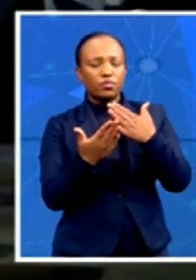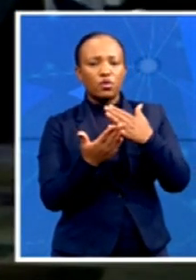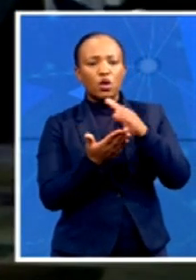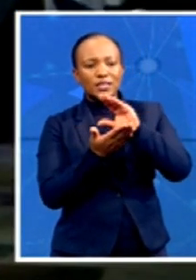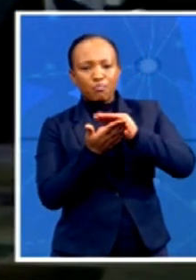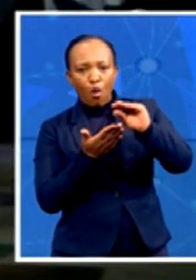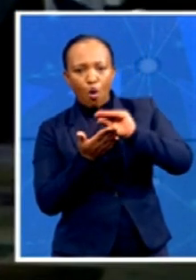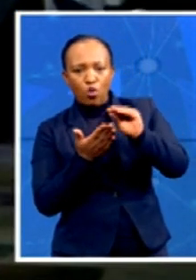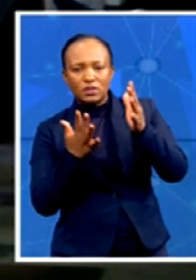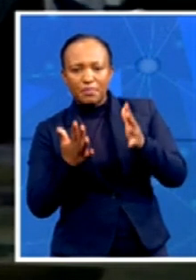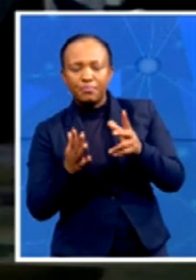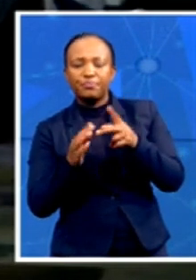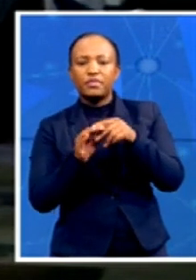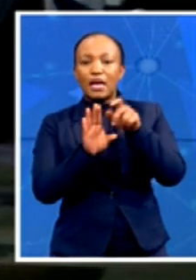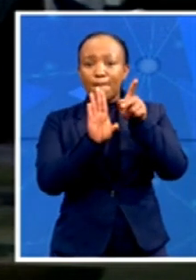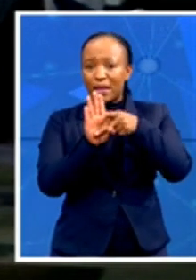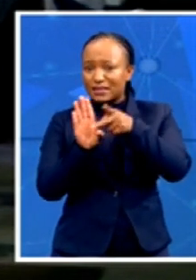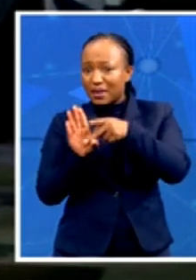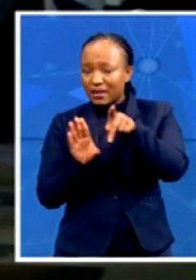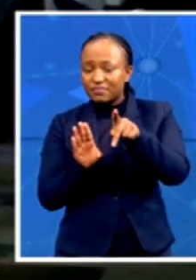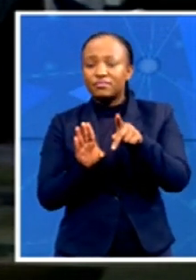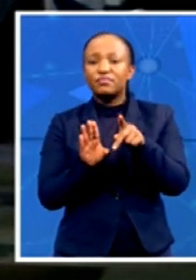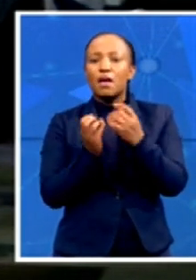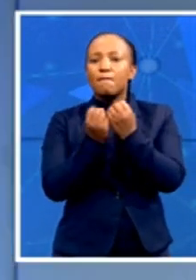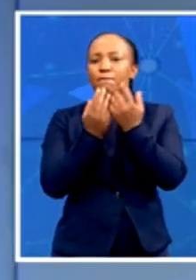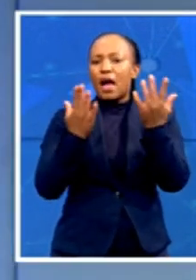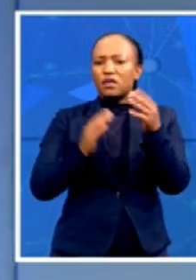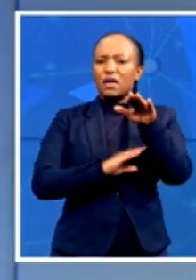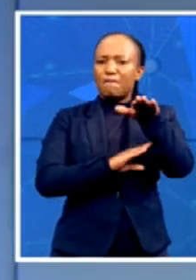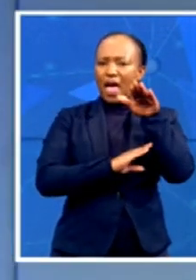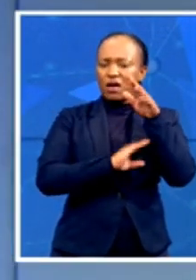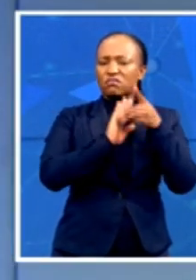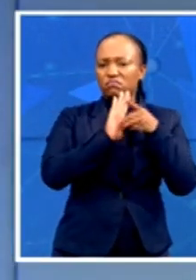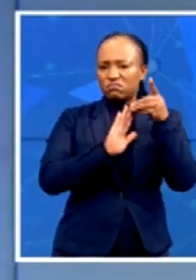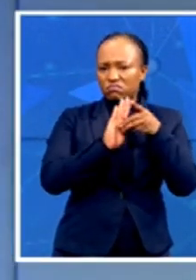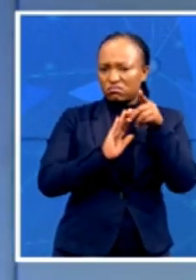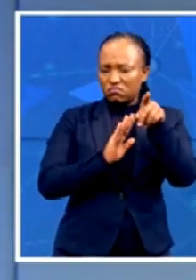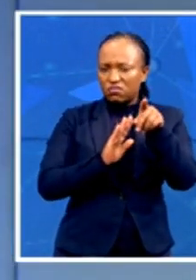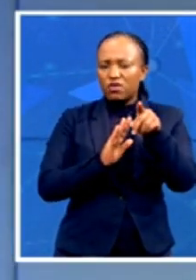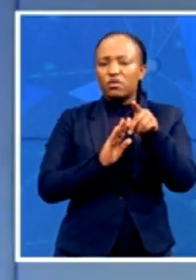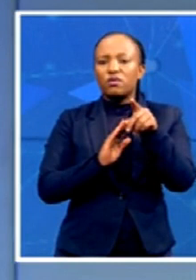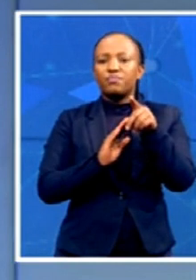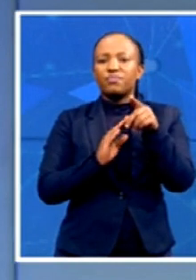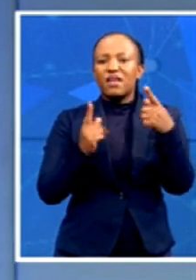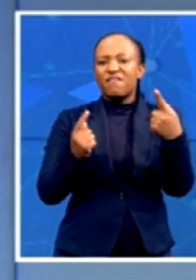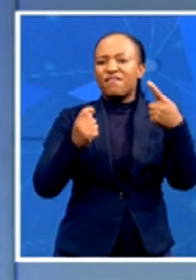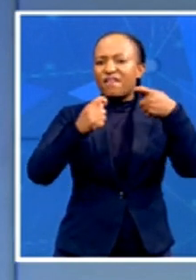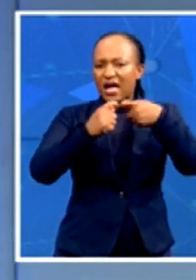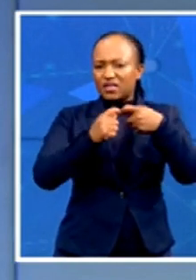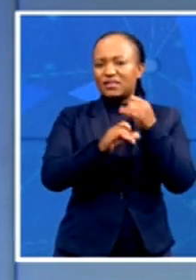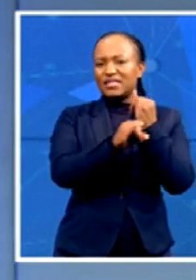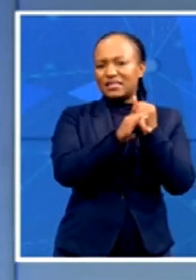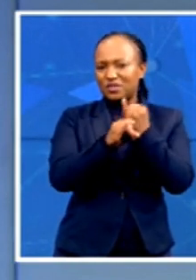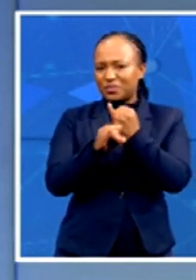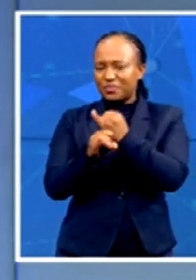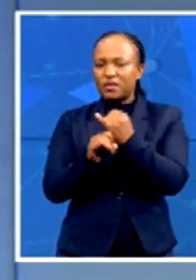development banks and funding institutions, the development finance institutions who are